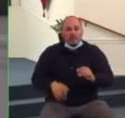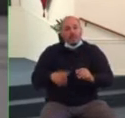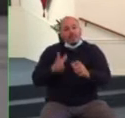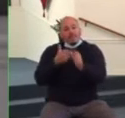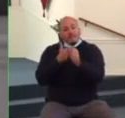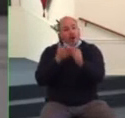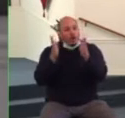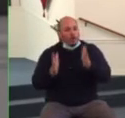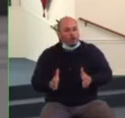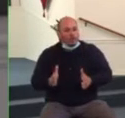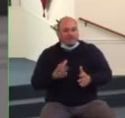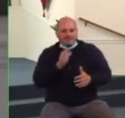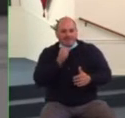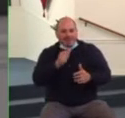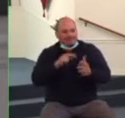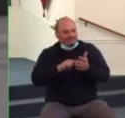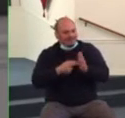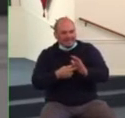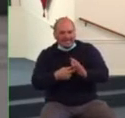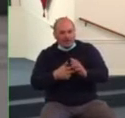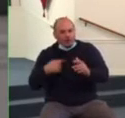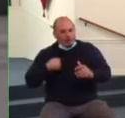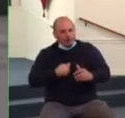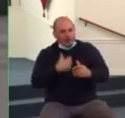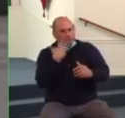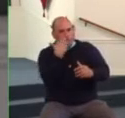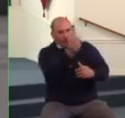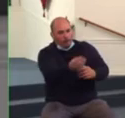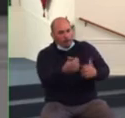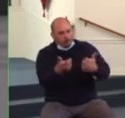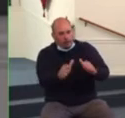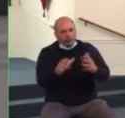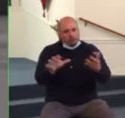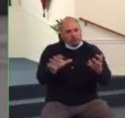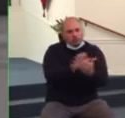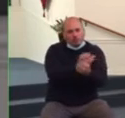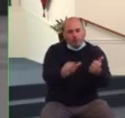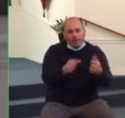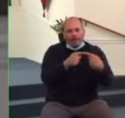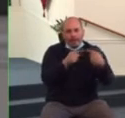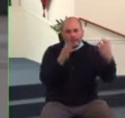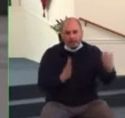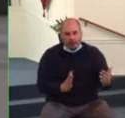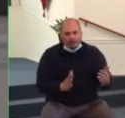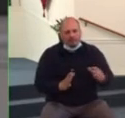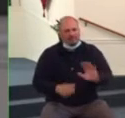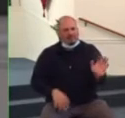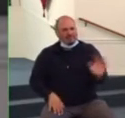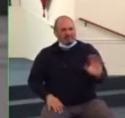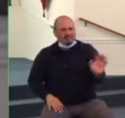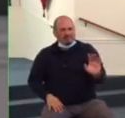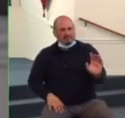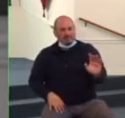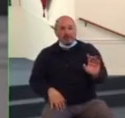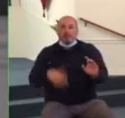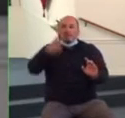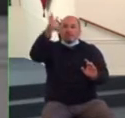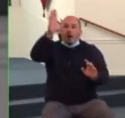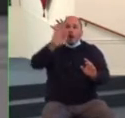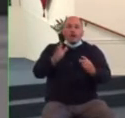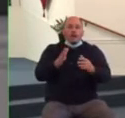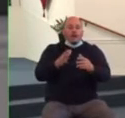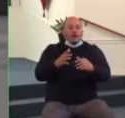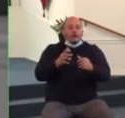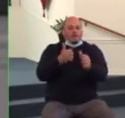God forbid. May God even forbid us from using that kind of language. We're here to save every person